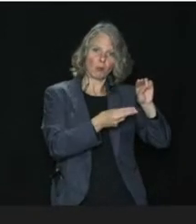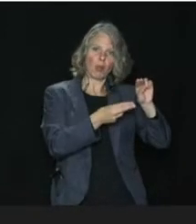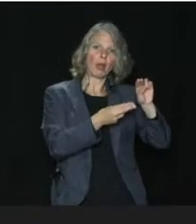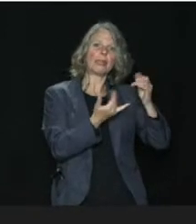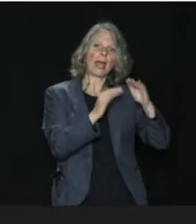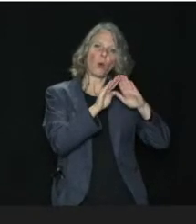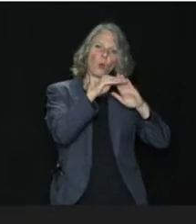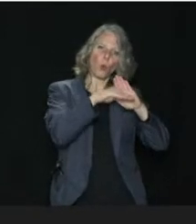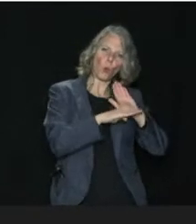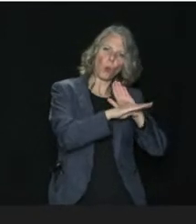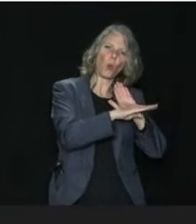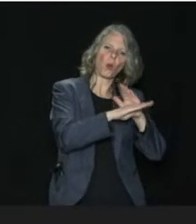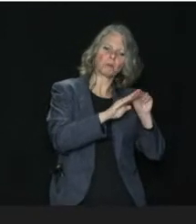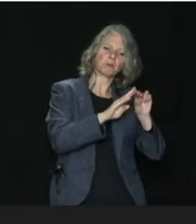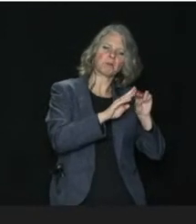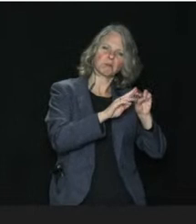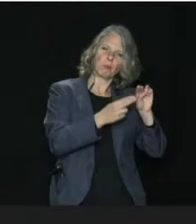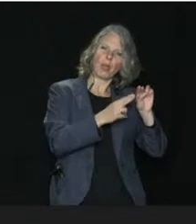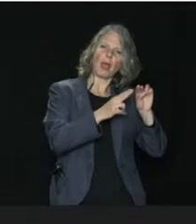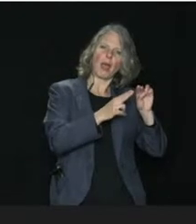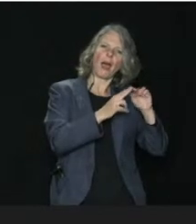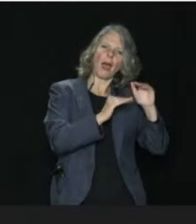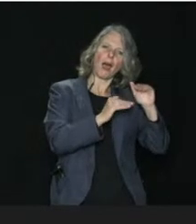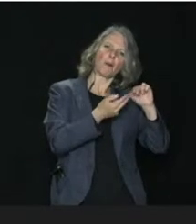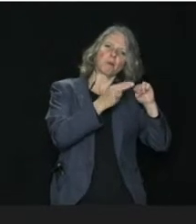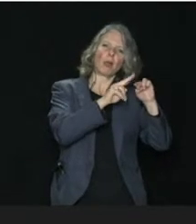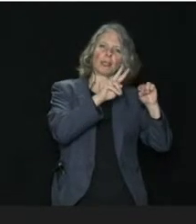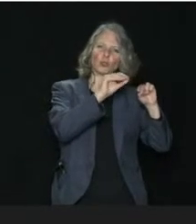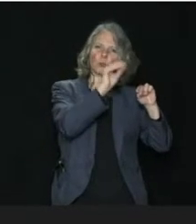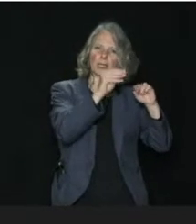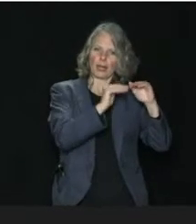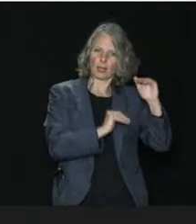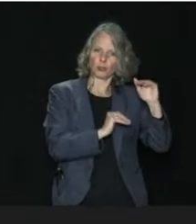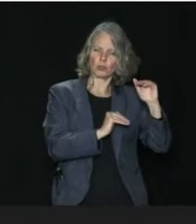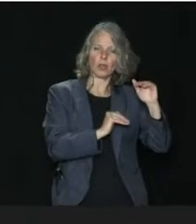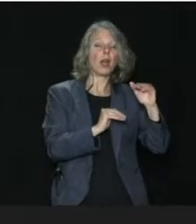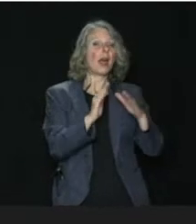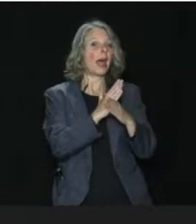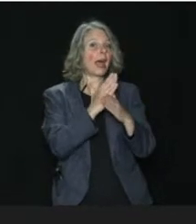2% decrease over the past week, with an average of